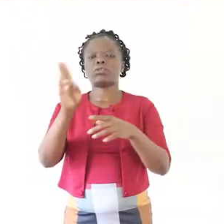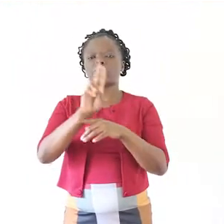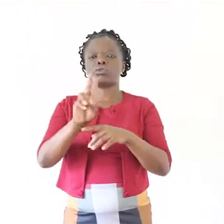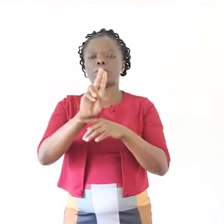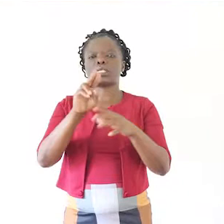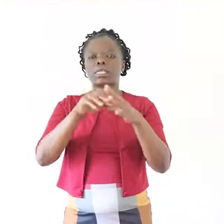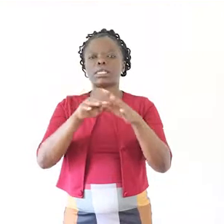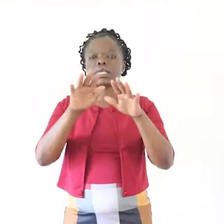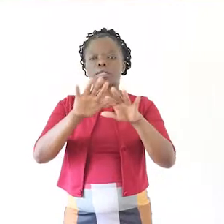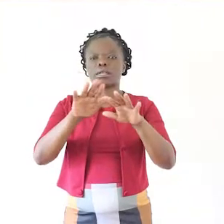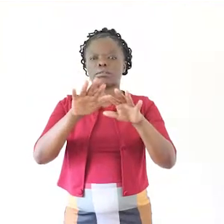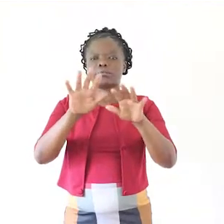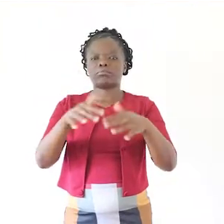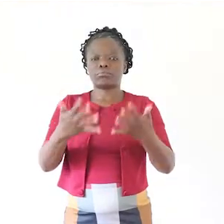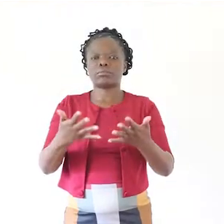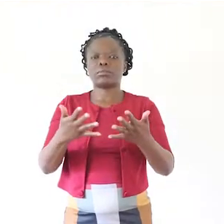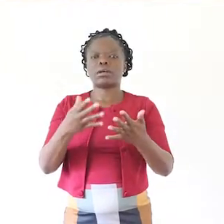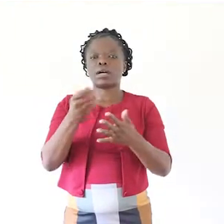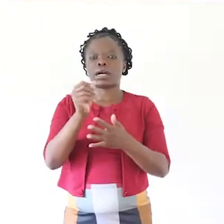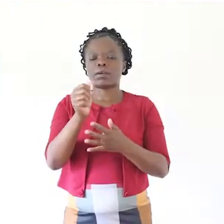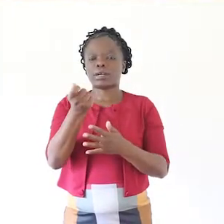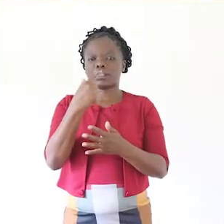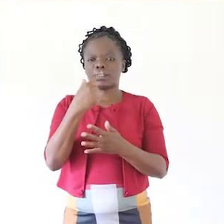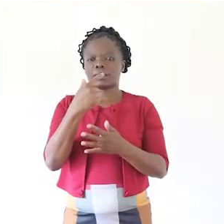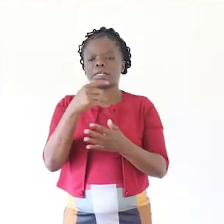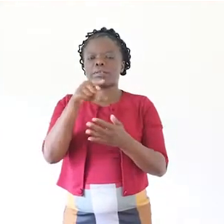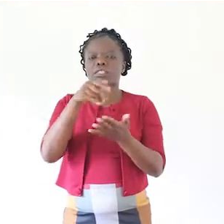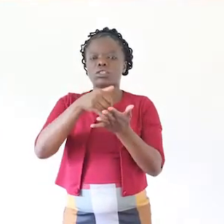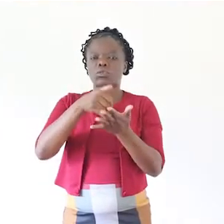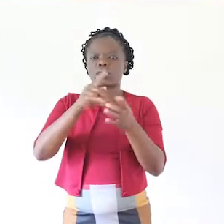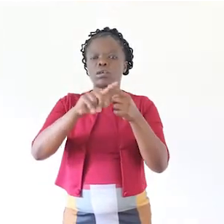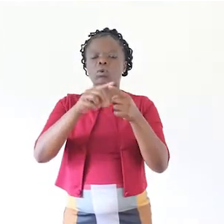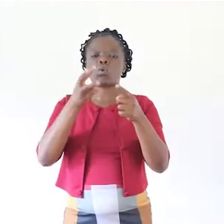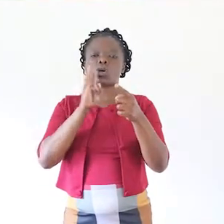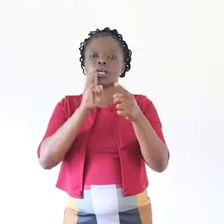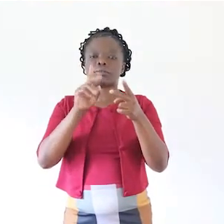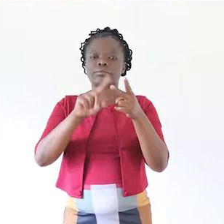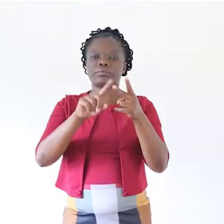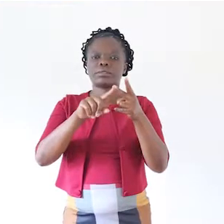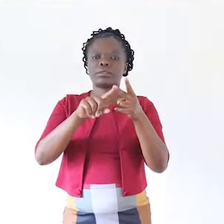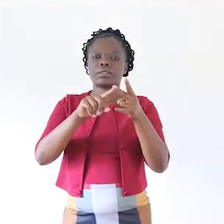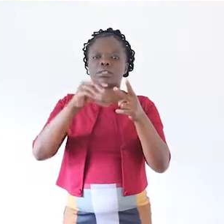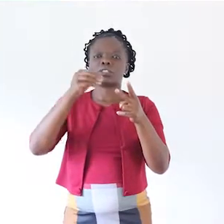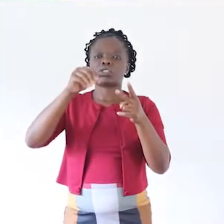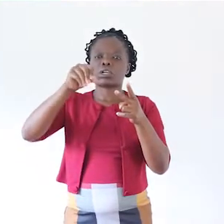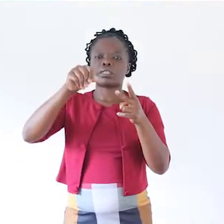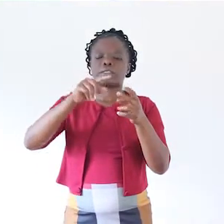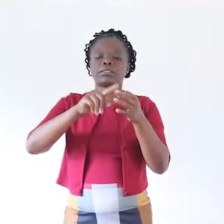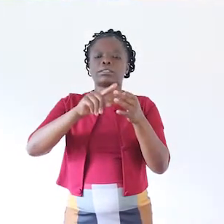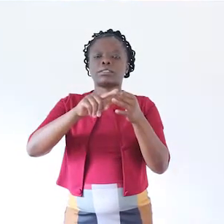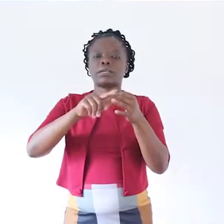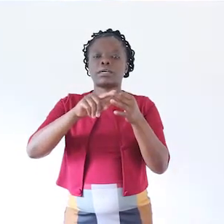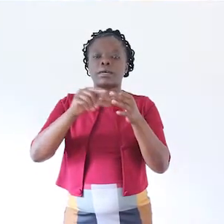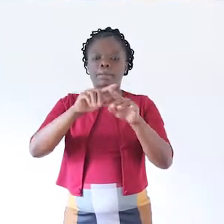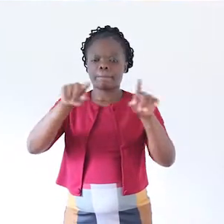be used in roasting groundnuts. Such materials include water, salt,